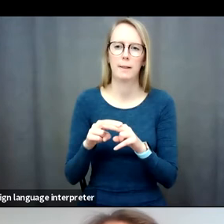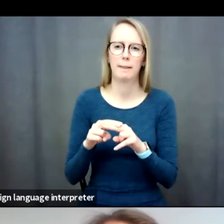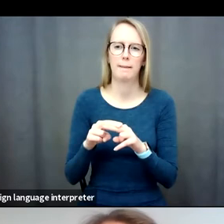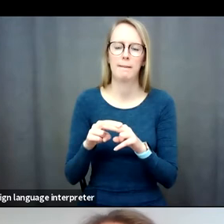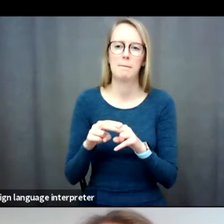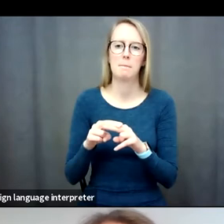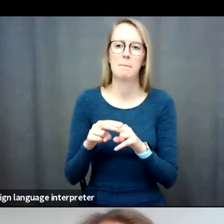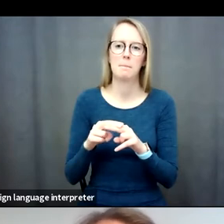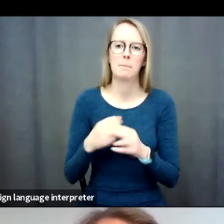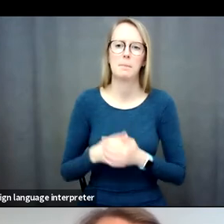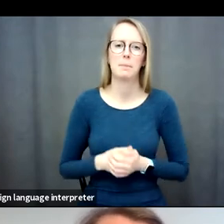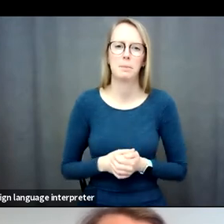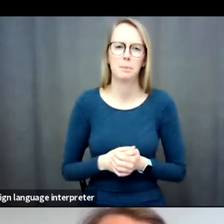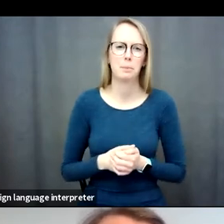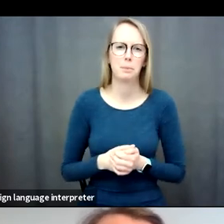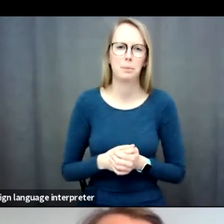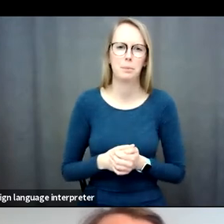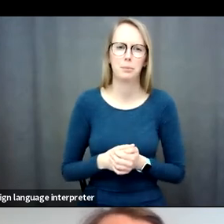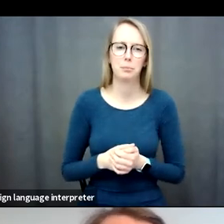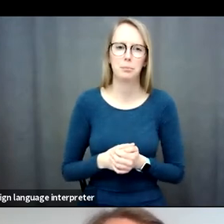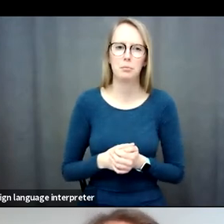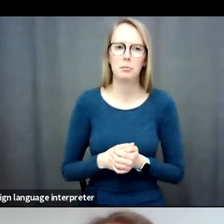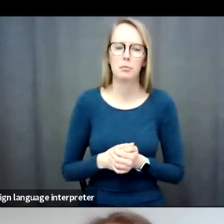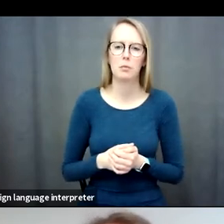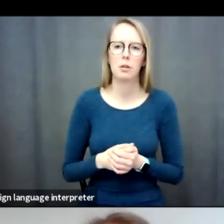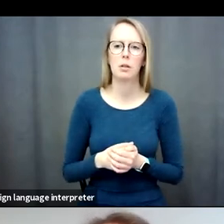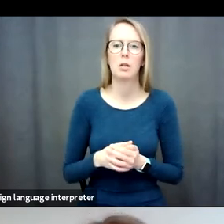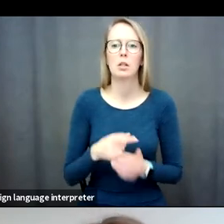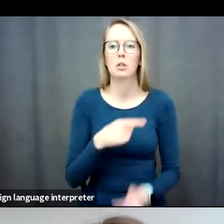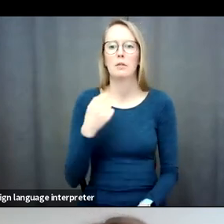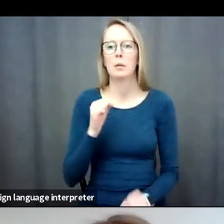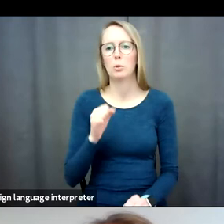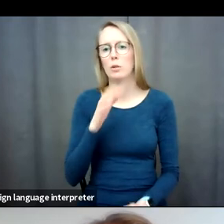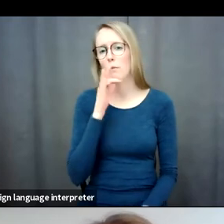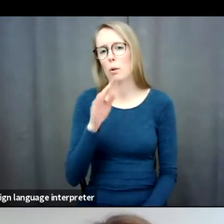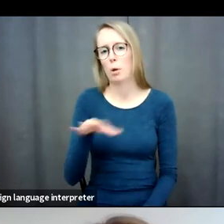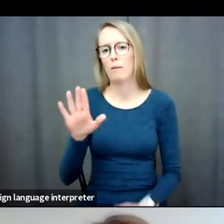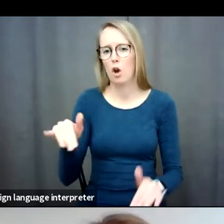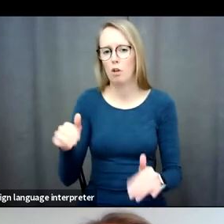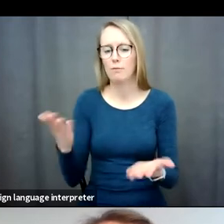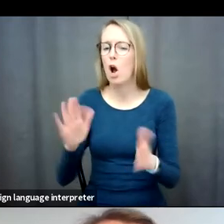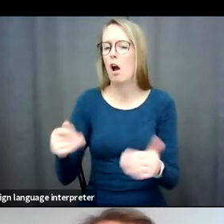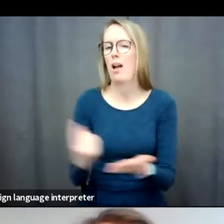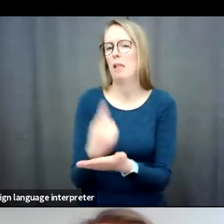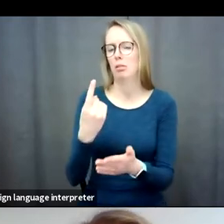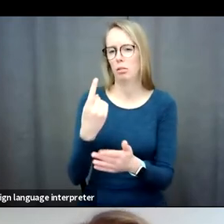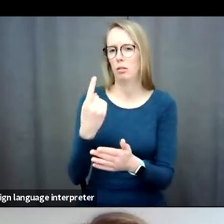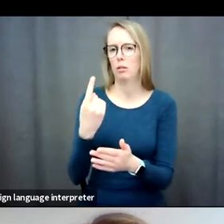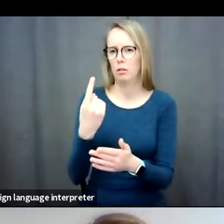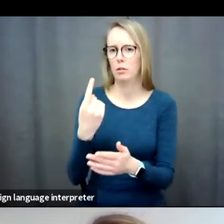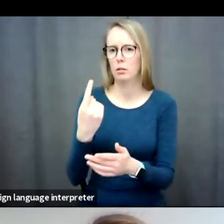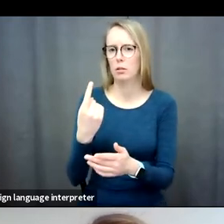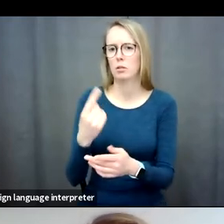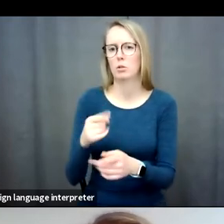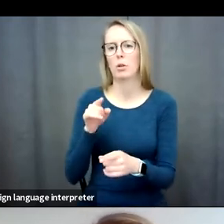children and youth and adults. So we really have to ask the question, what has happened to you, and get that in focus. And if we should ask